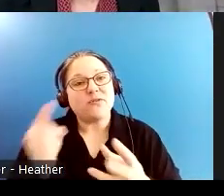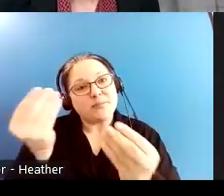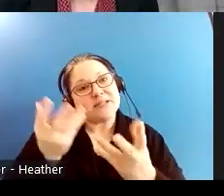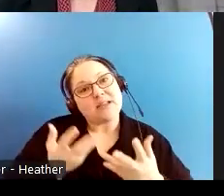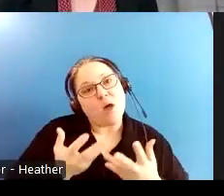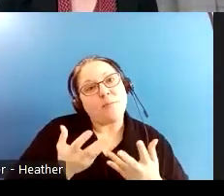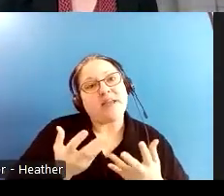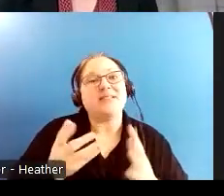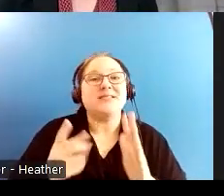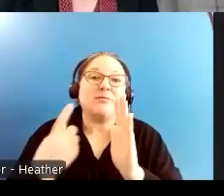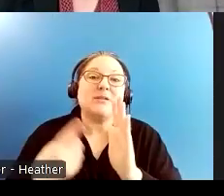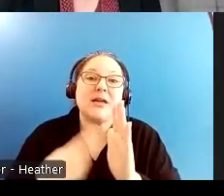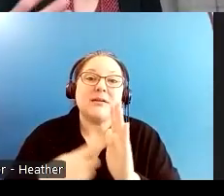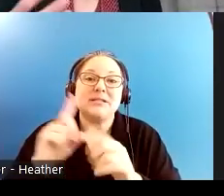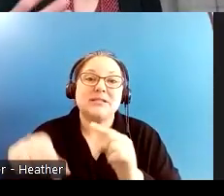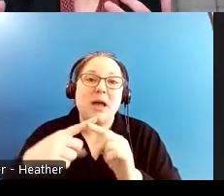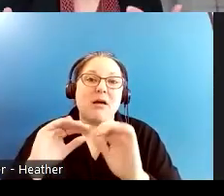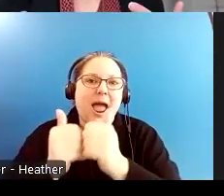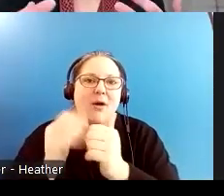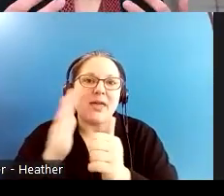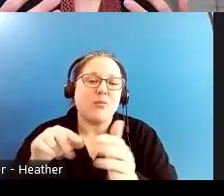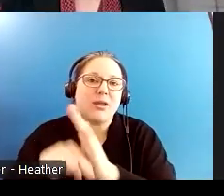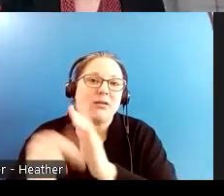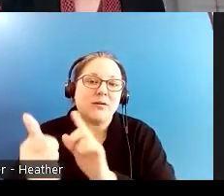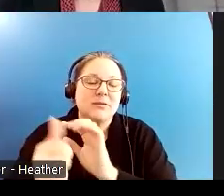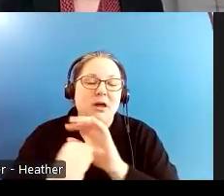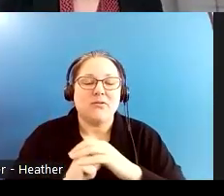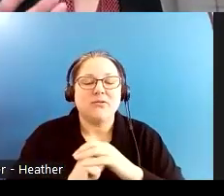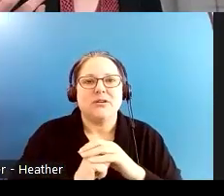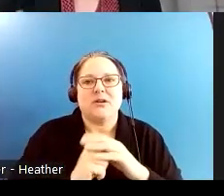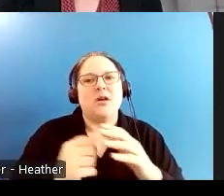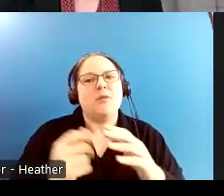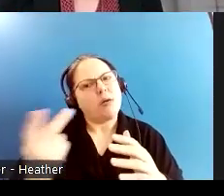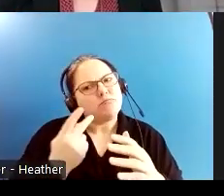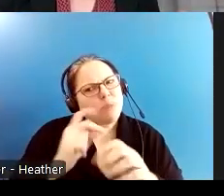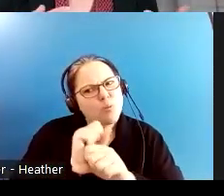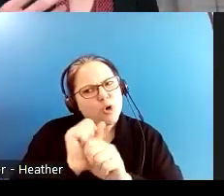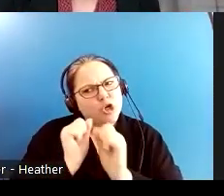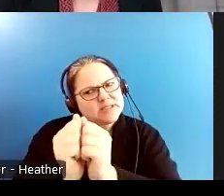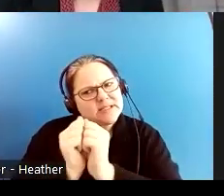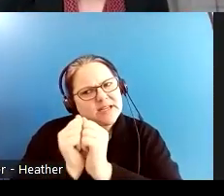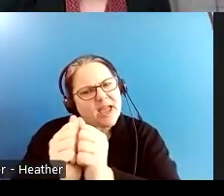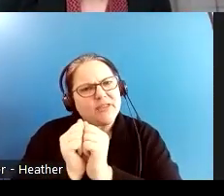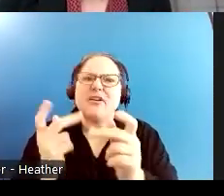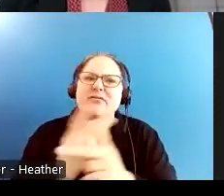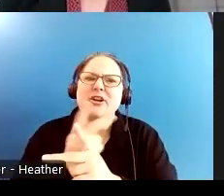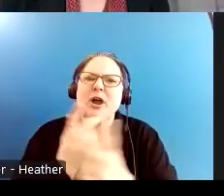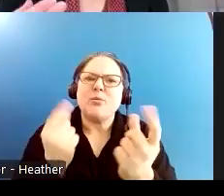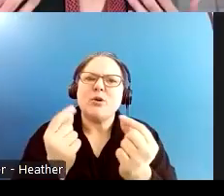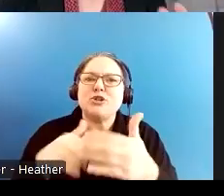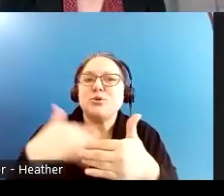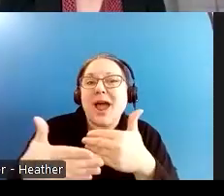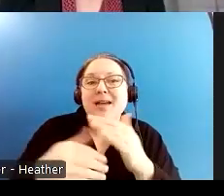even plans. But oftentimes we're able to work together and figure out the next step, which might be like,